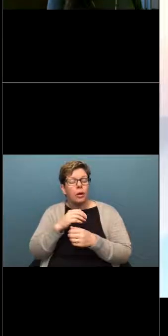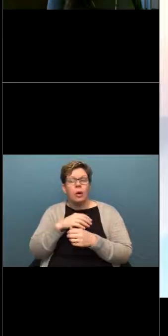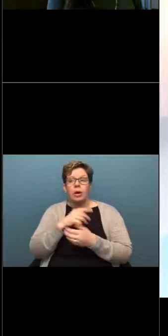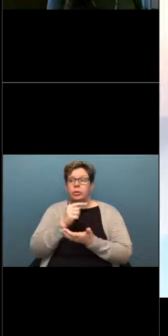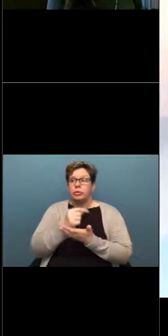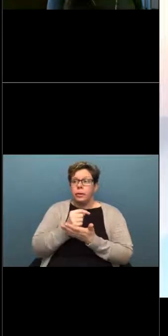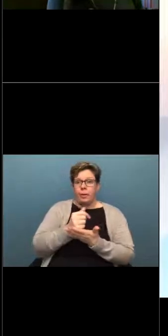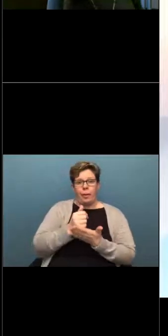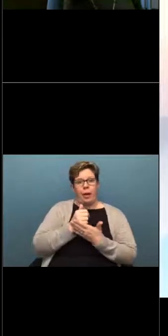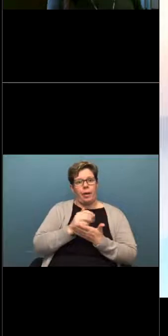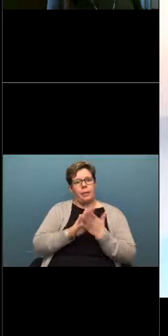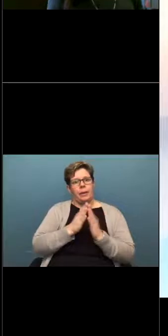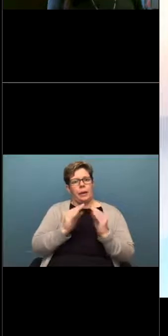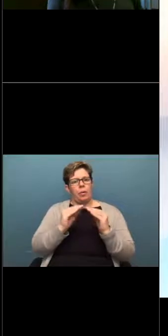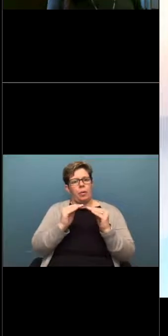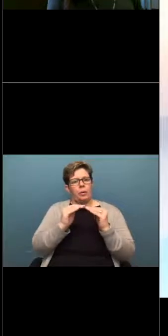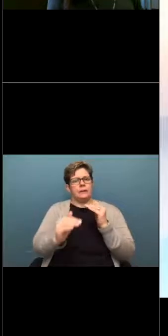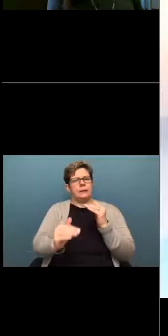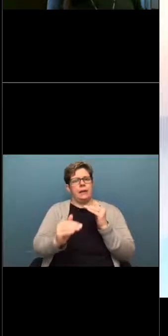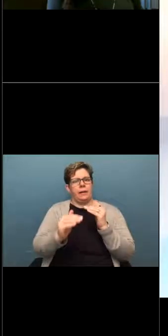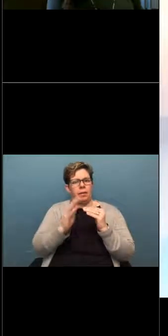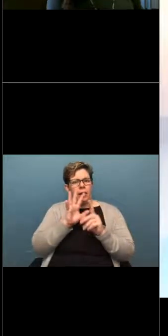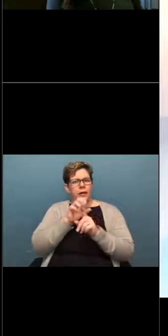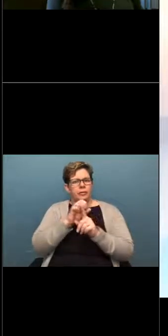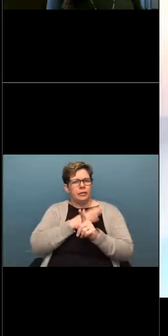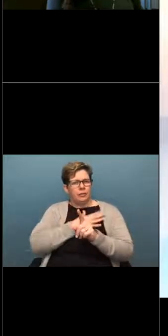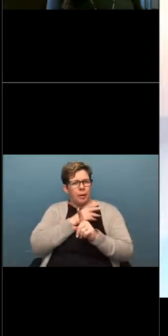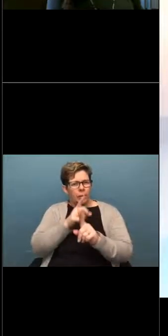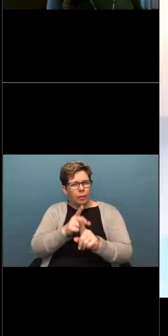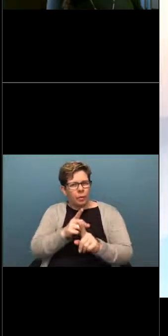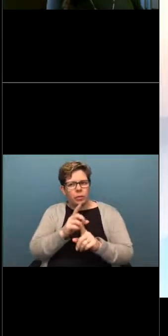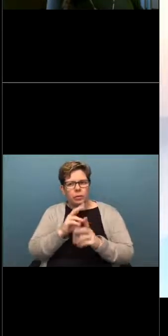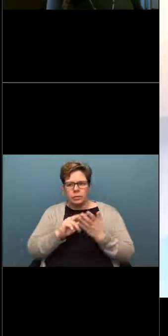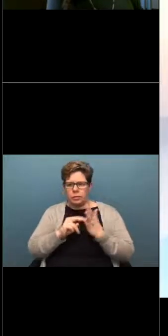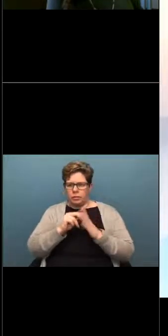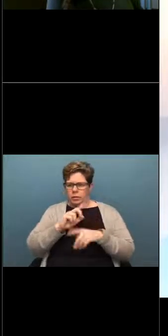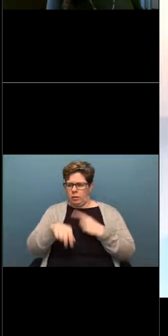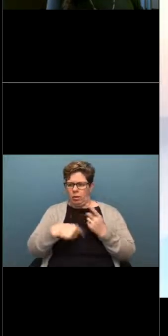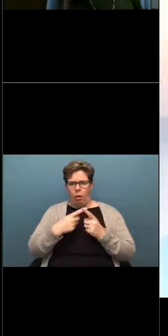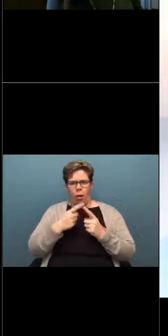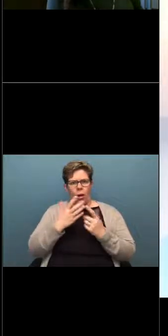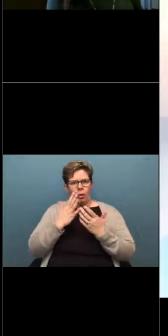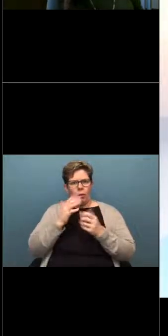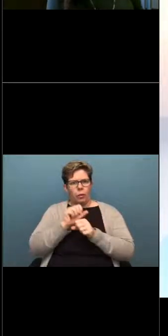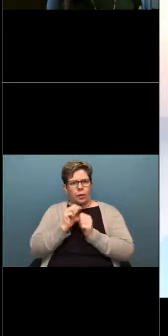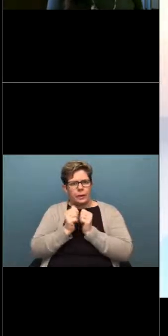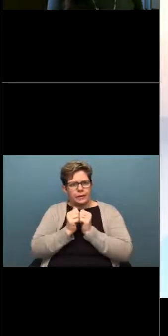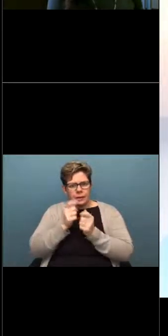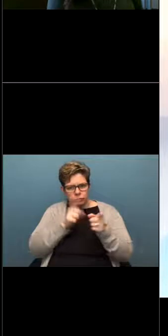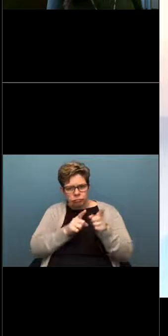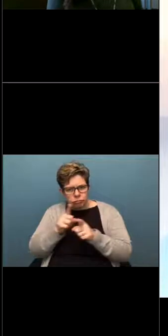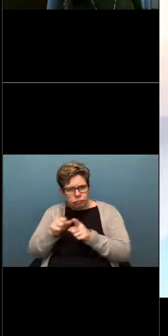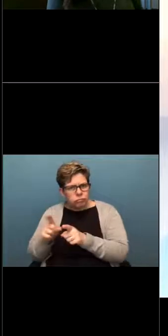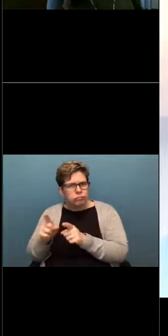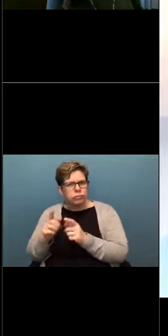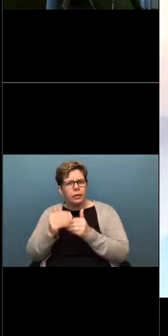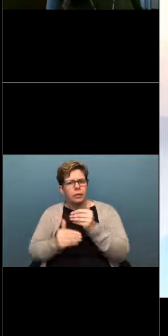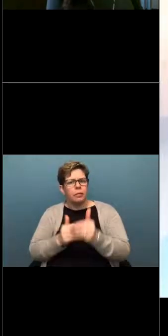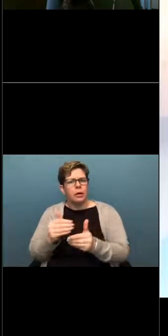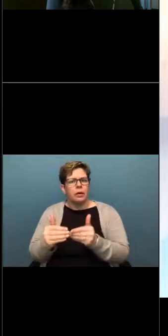reach your goals. That's a lot of people, so everybody working together and being on the same page is really important, and